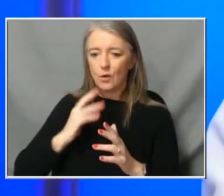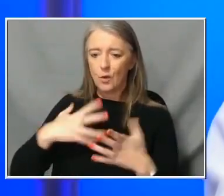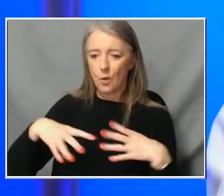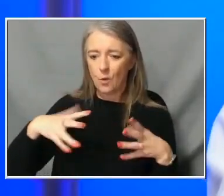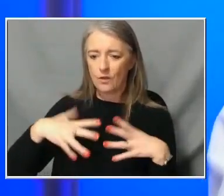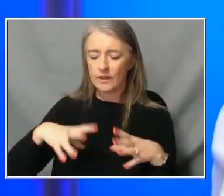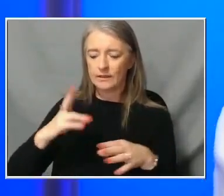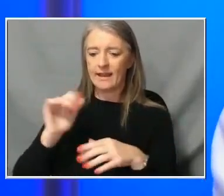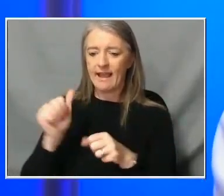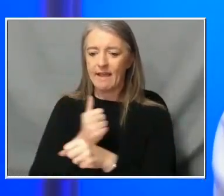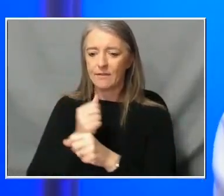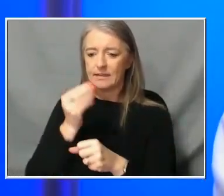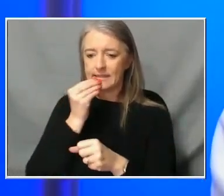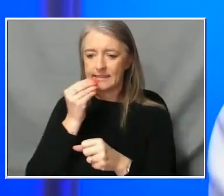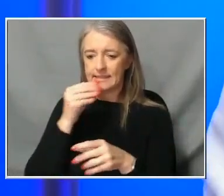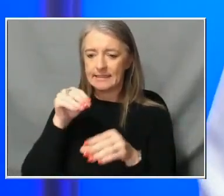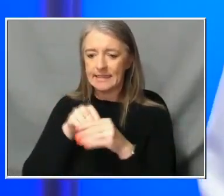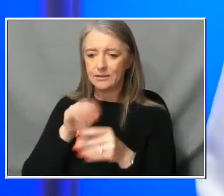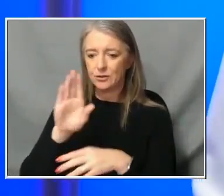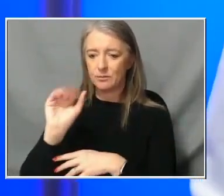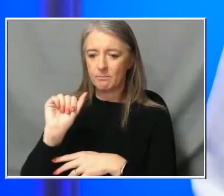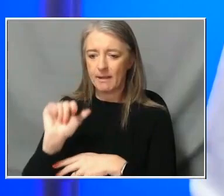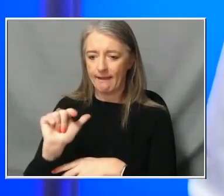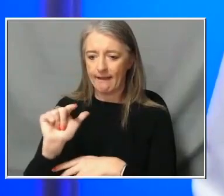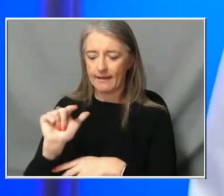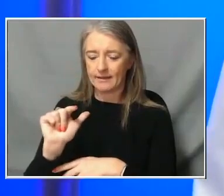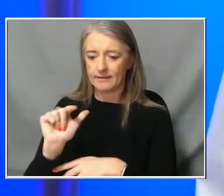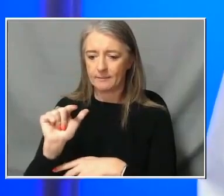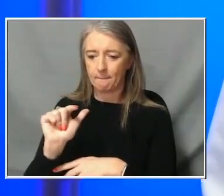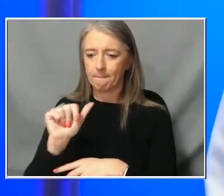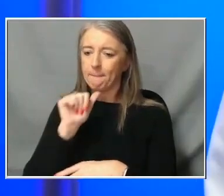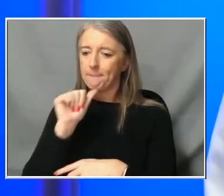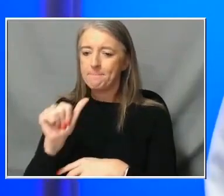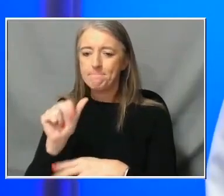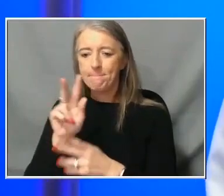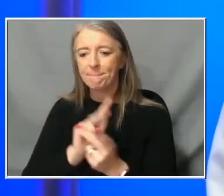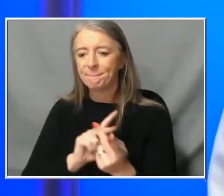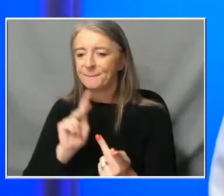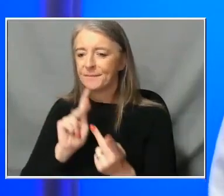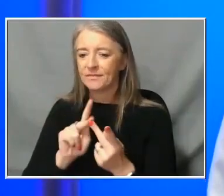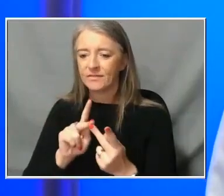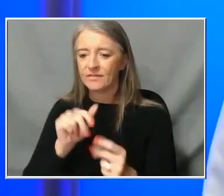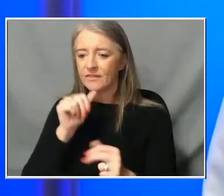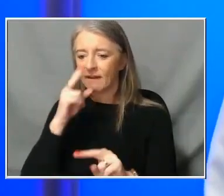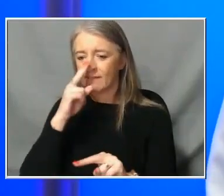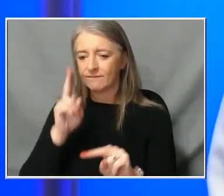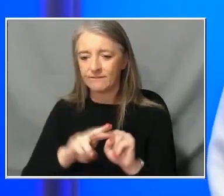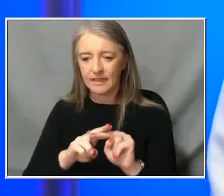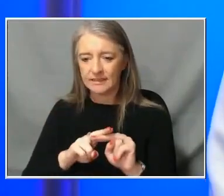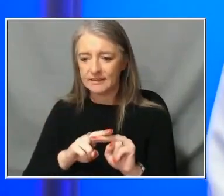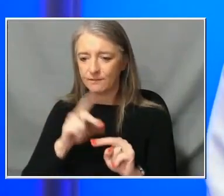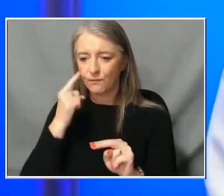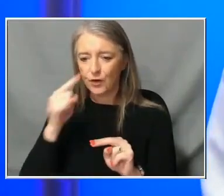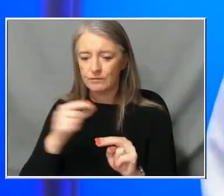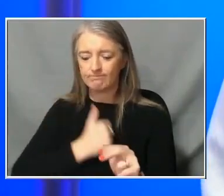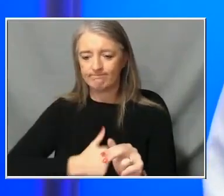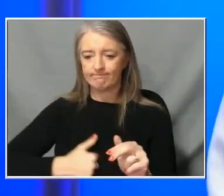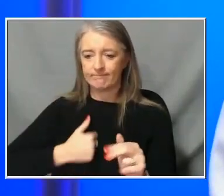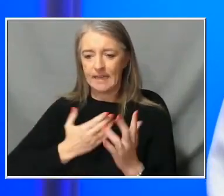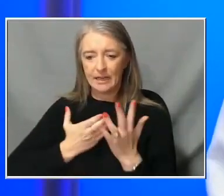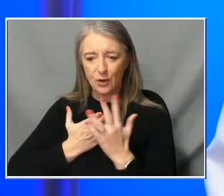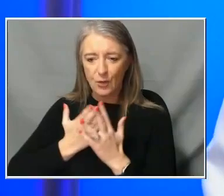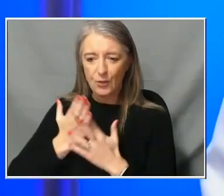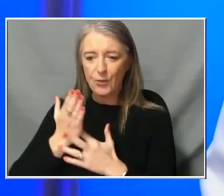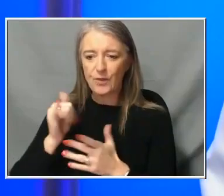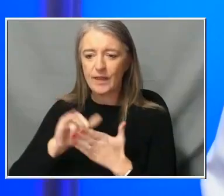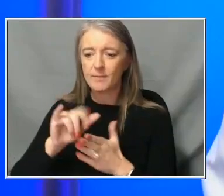you eat will come into that. It's not ideal. It was not fun for her. I know it wasn't. I'm sorry I had to put her through it. But it did